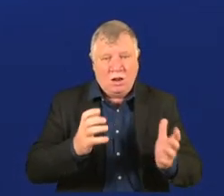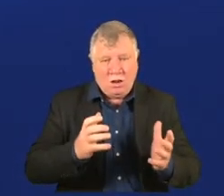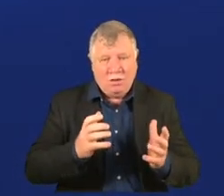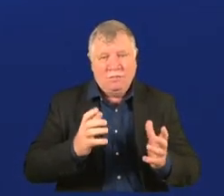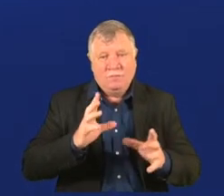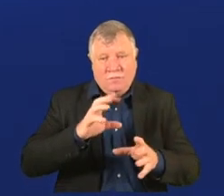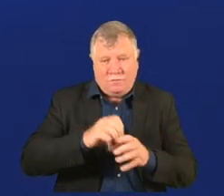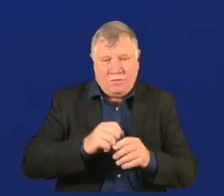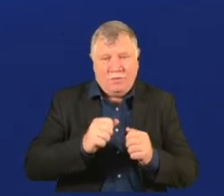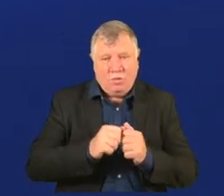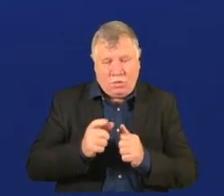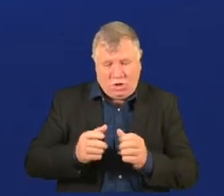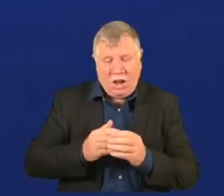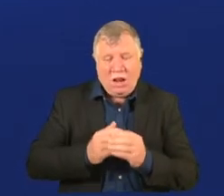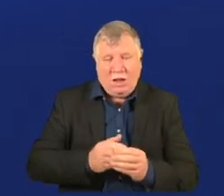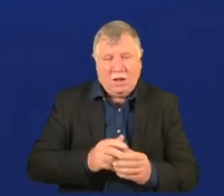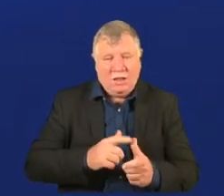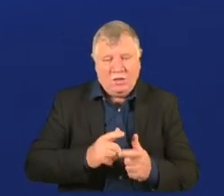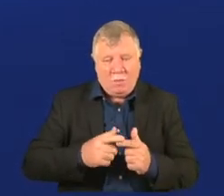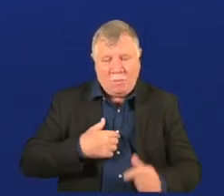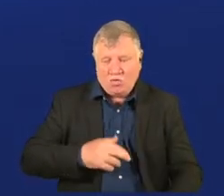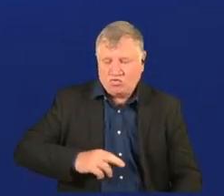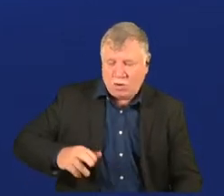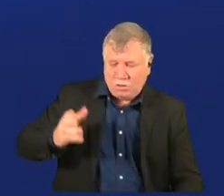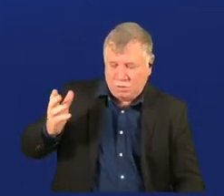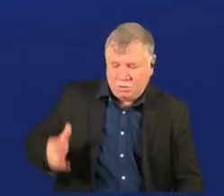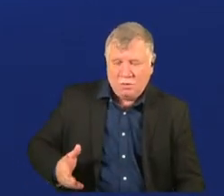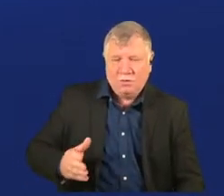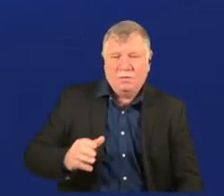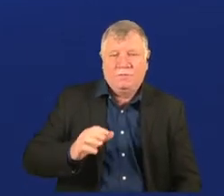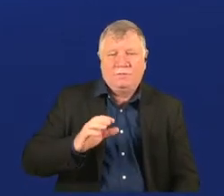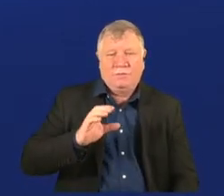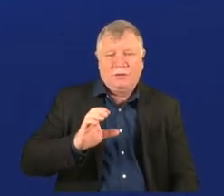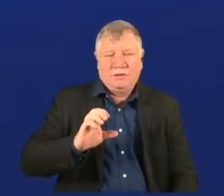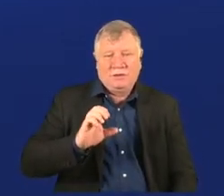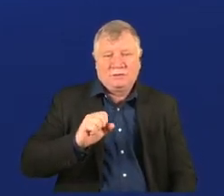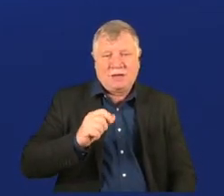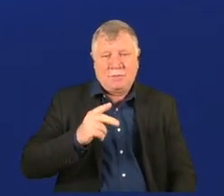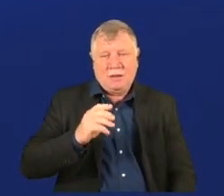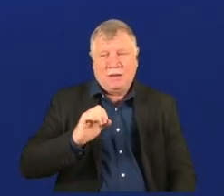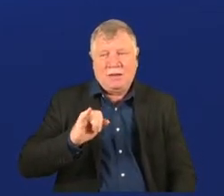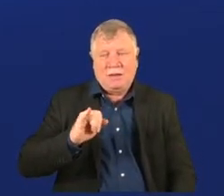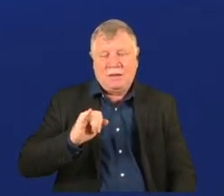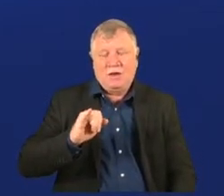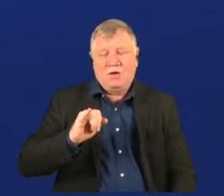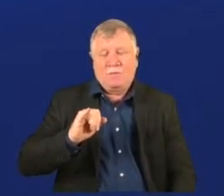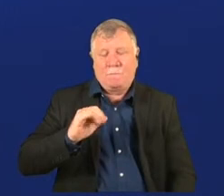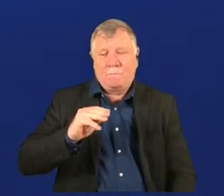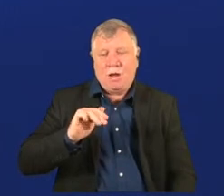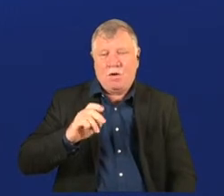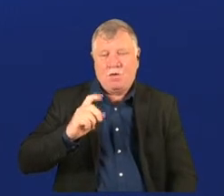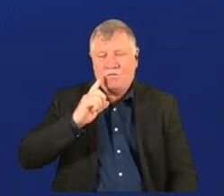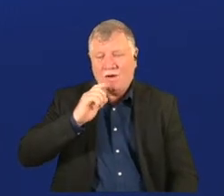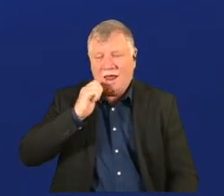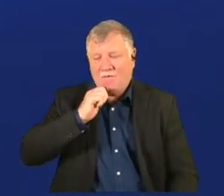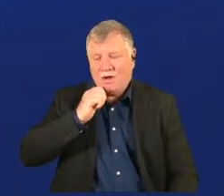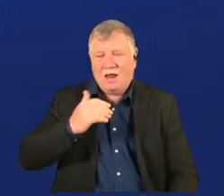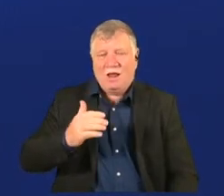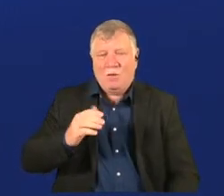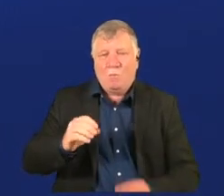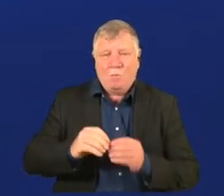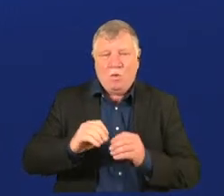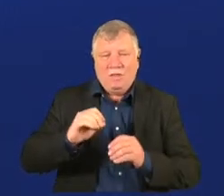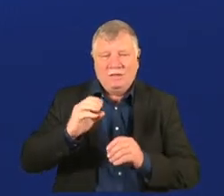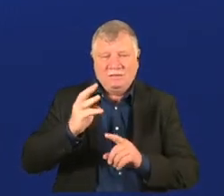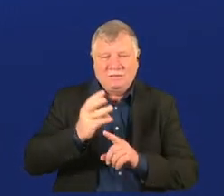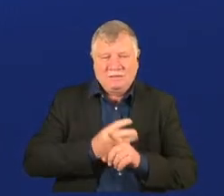stakeholder engagement, which she led. And then to my right is Annie Mayol, also from FTI Consulting, who day-to-day led the team that worked for more than 6